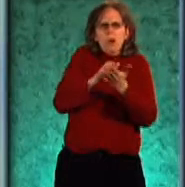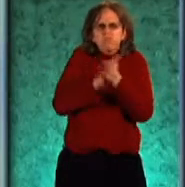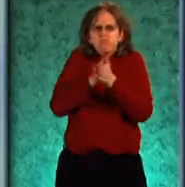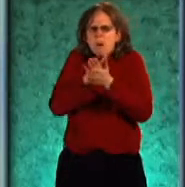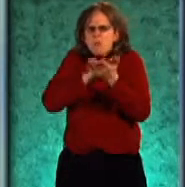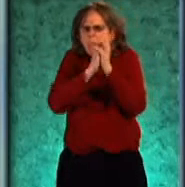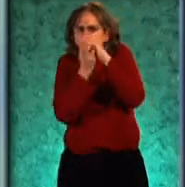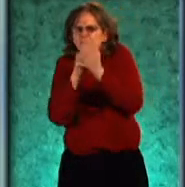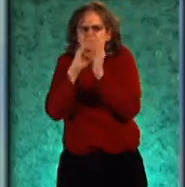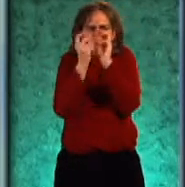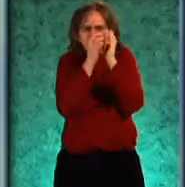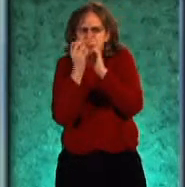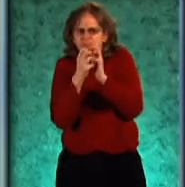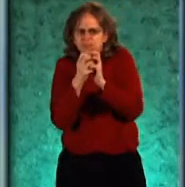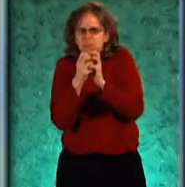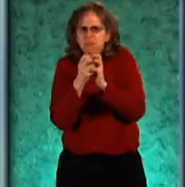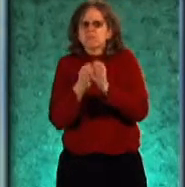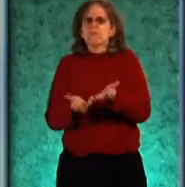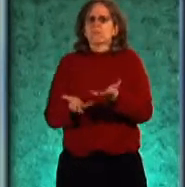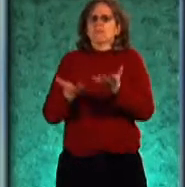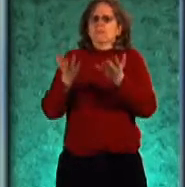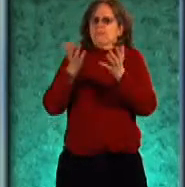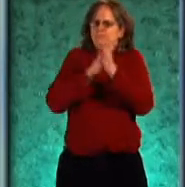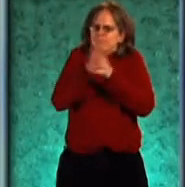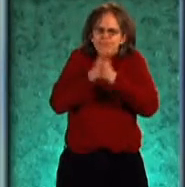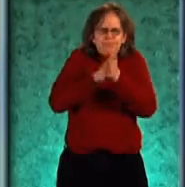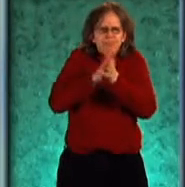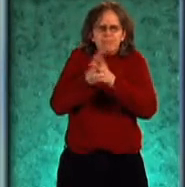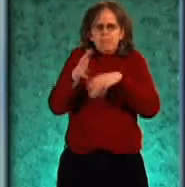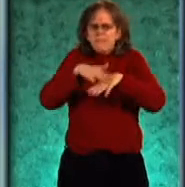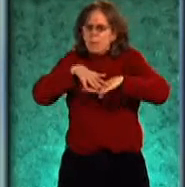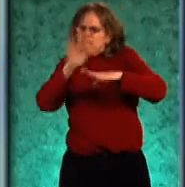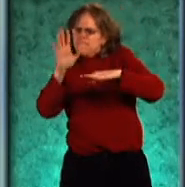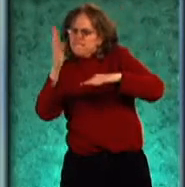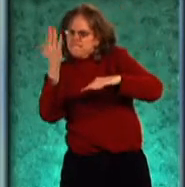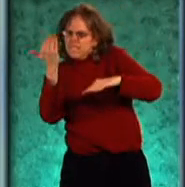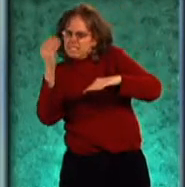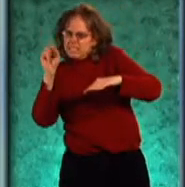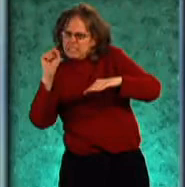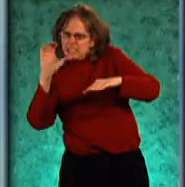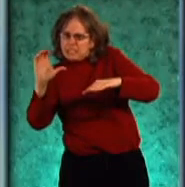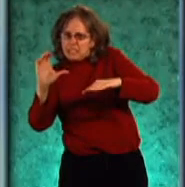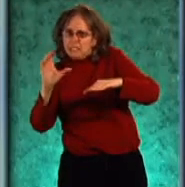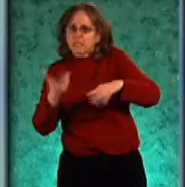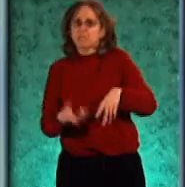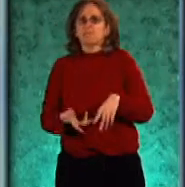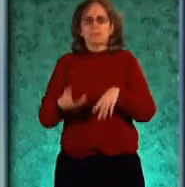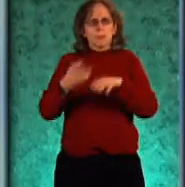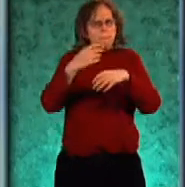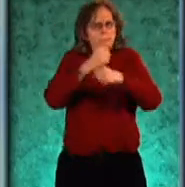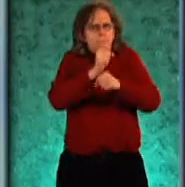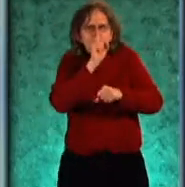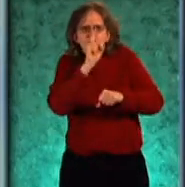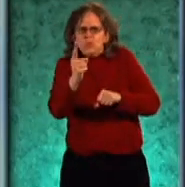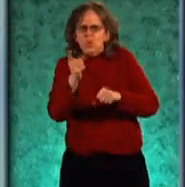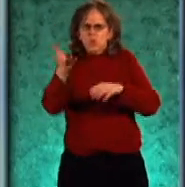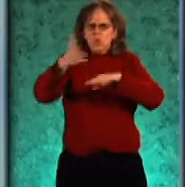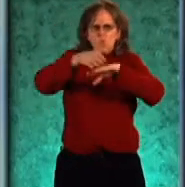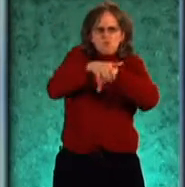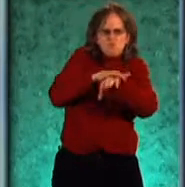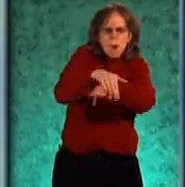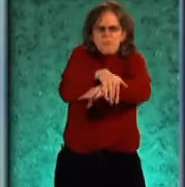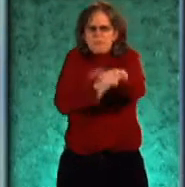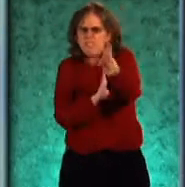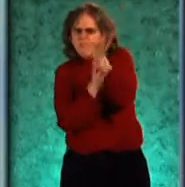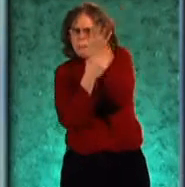form a lather. Rub your hands together for at least 15 seconds. Be sure to rub around your